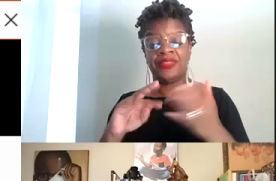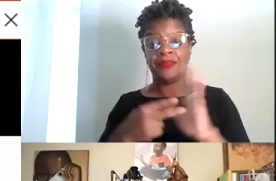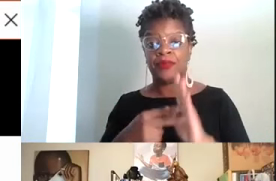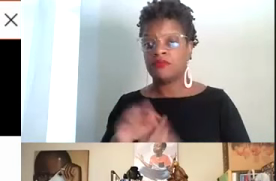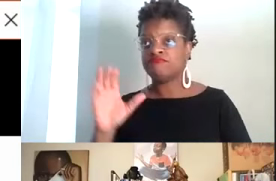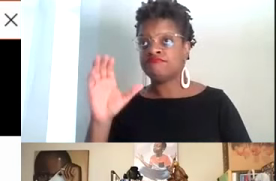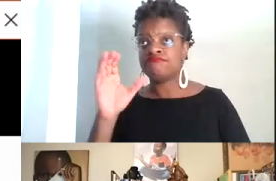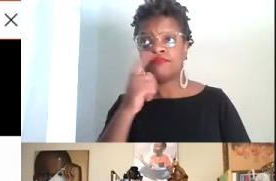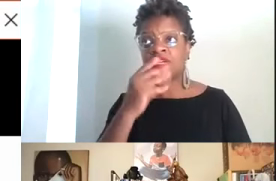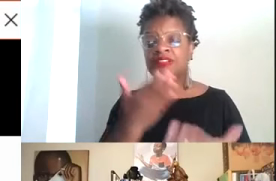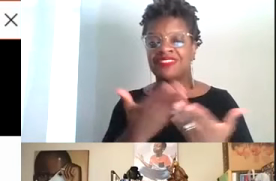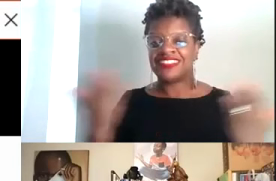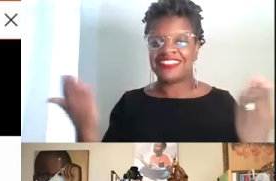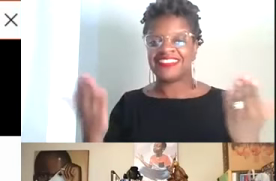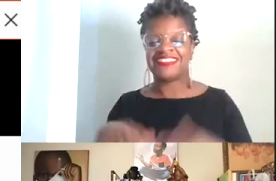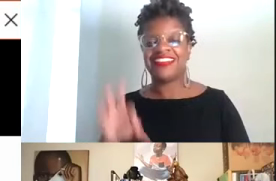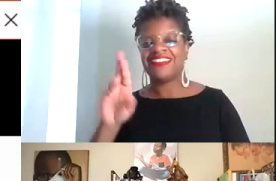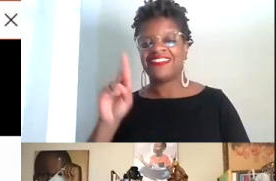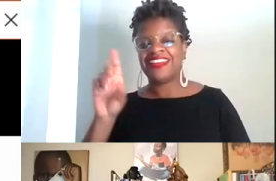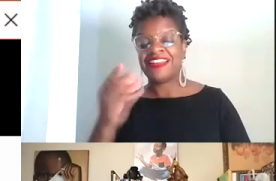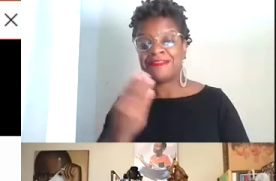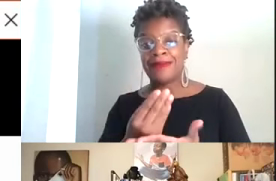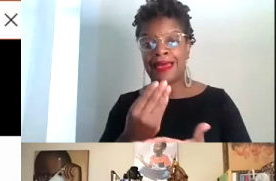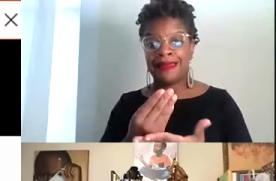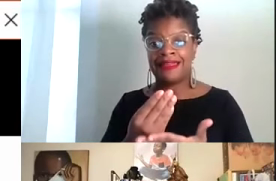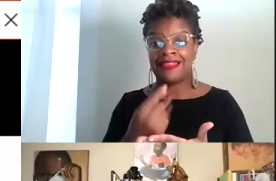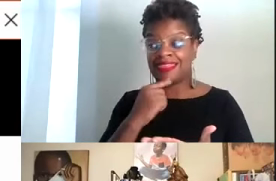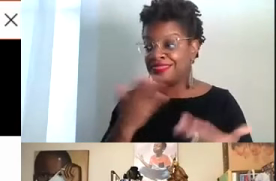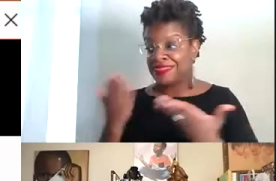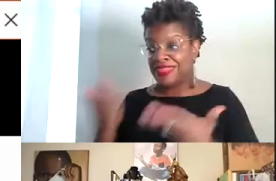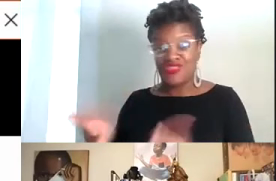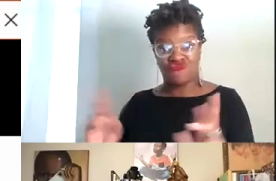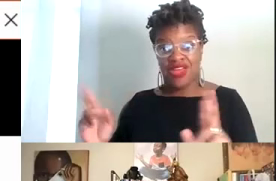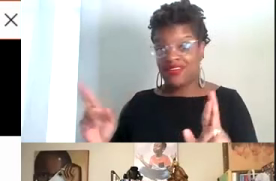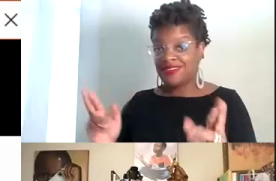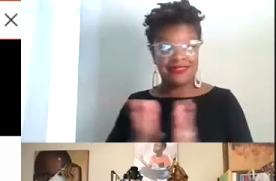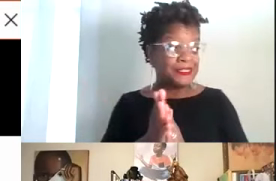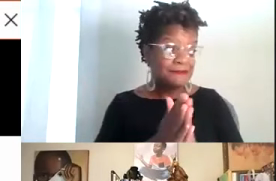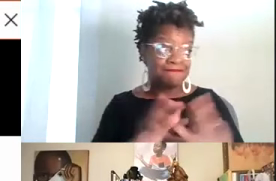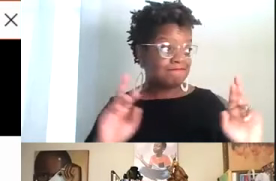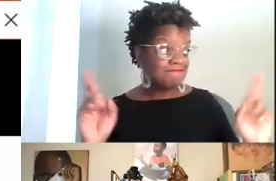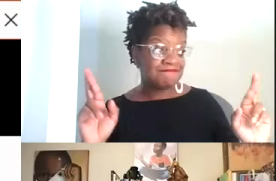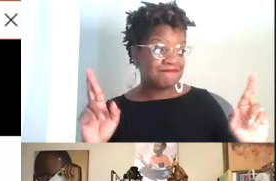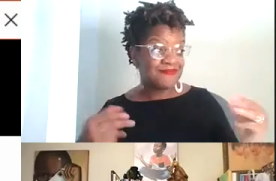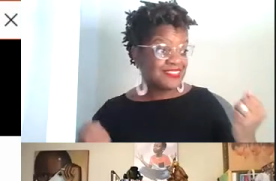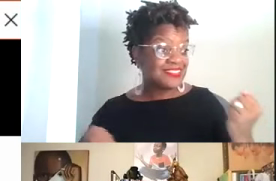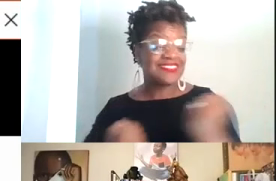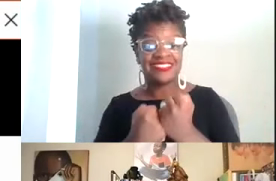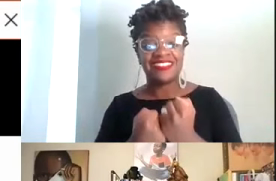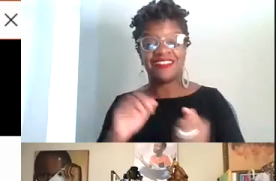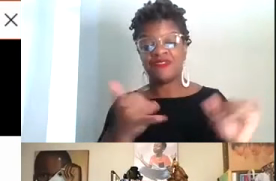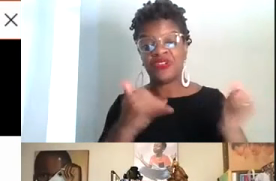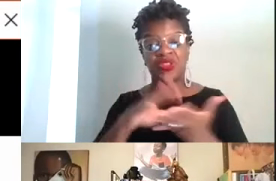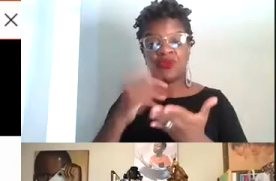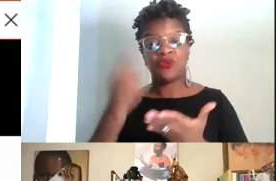for resources and funding, there's a whole base ready to go. They are ready to fight for this for their